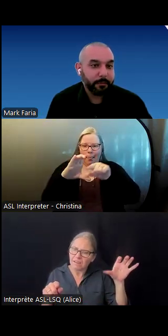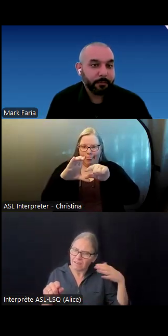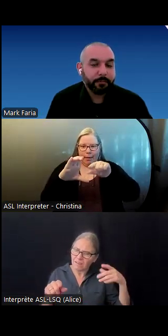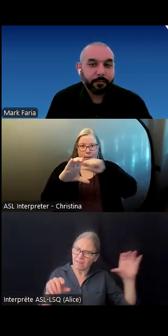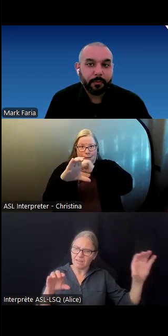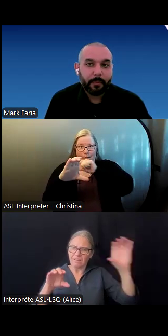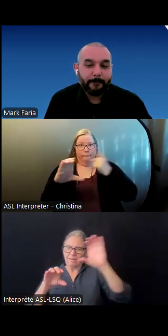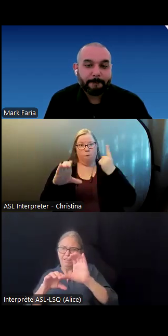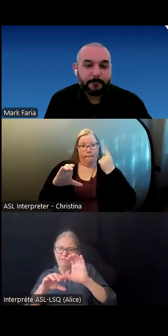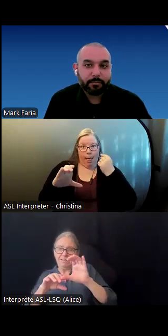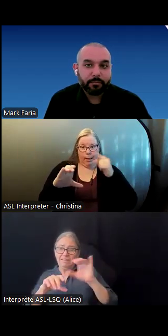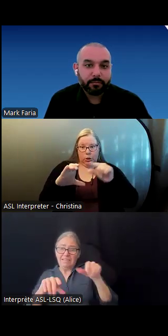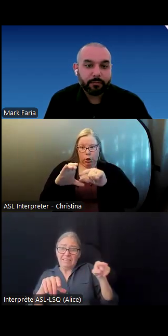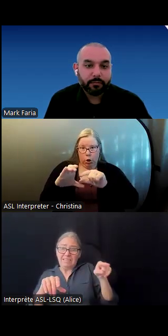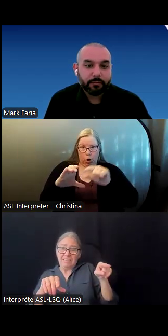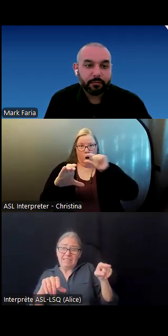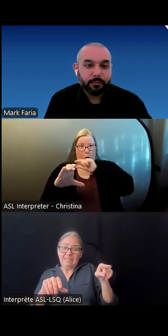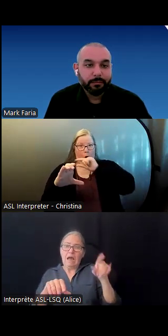10,500.